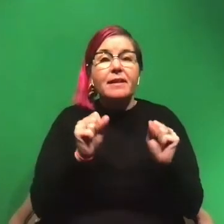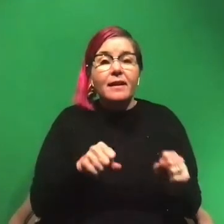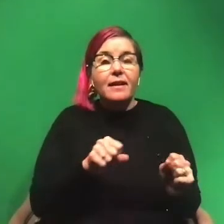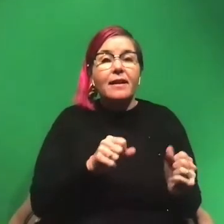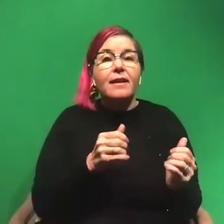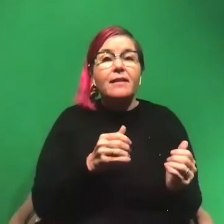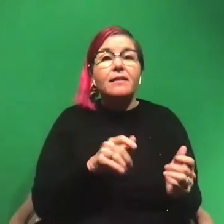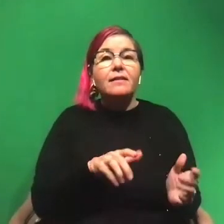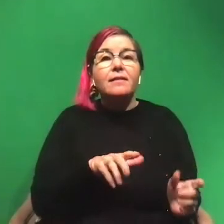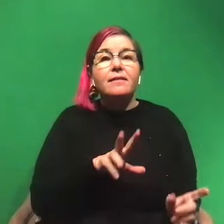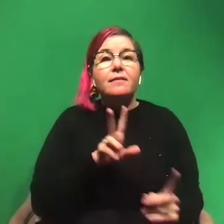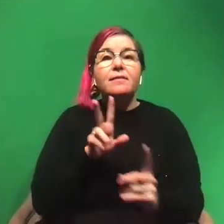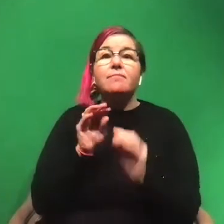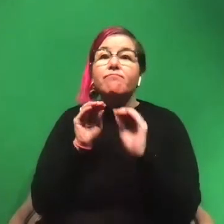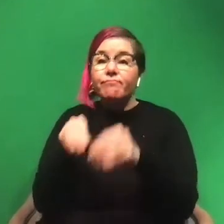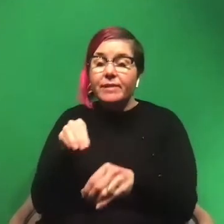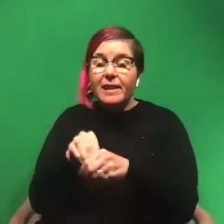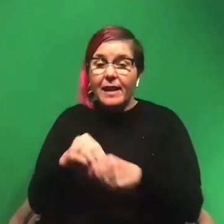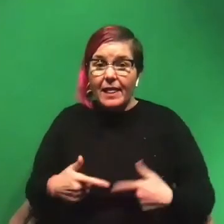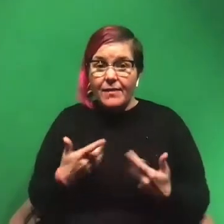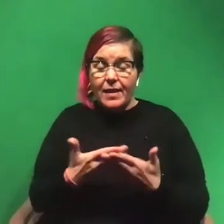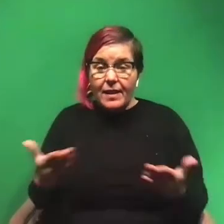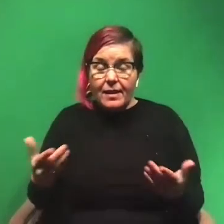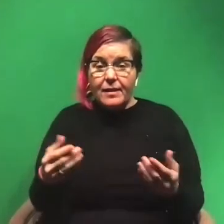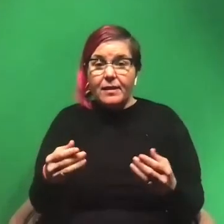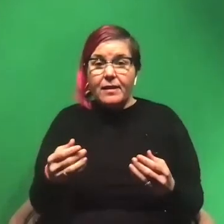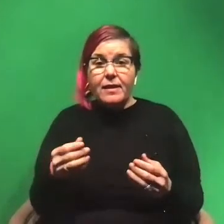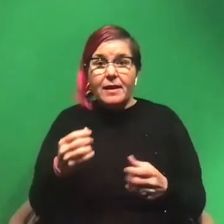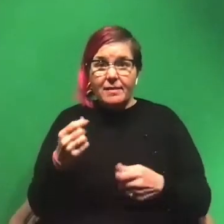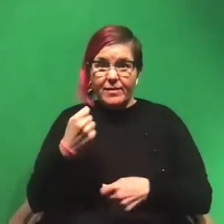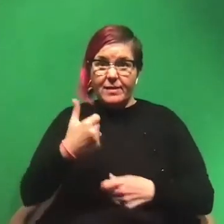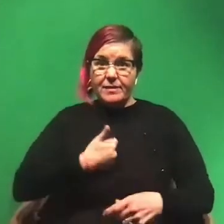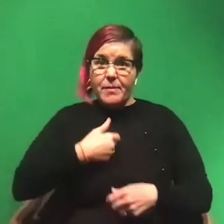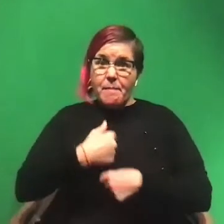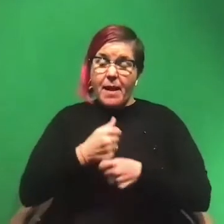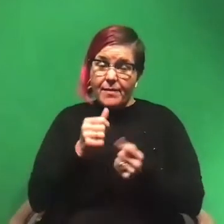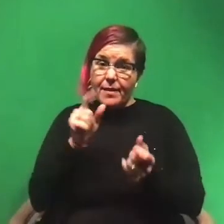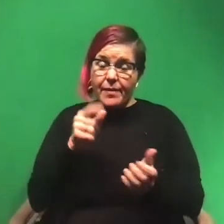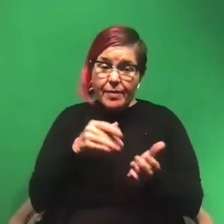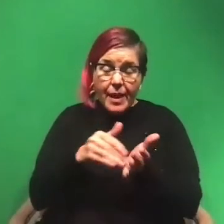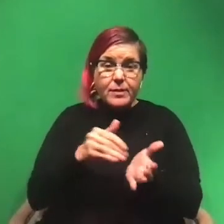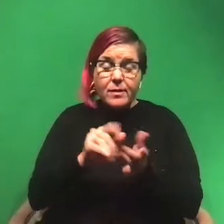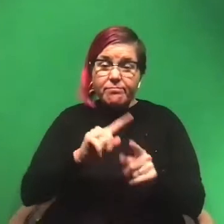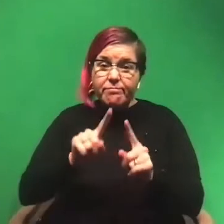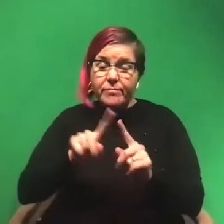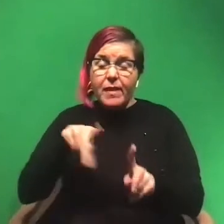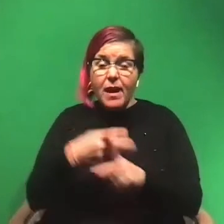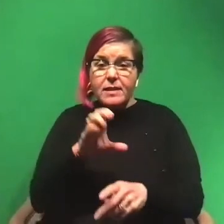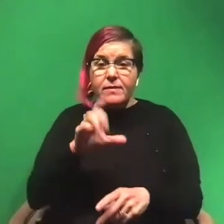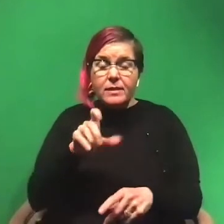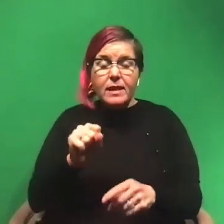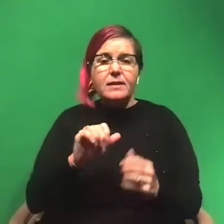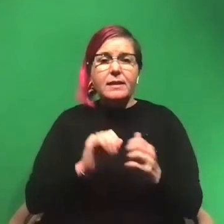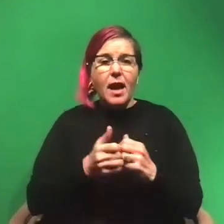an organism that is composed of thousands of cells, of many different cells, and you don't know how one thing